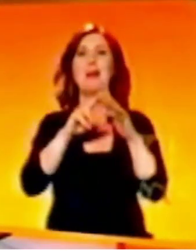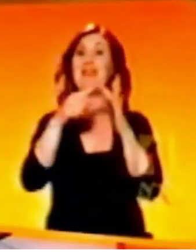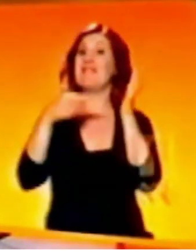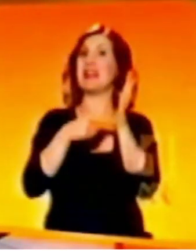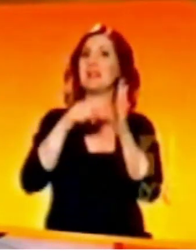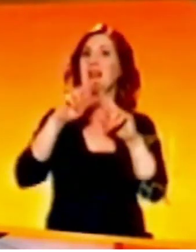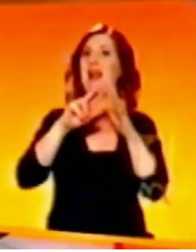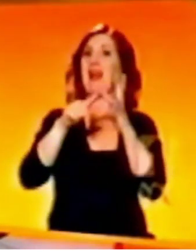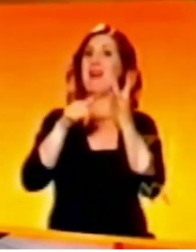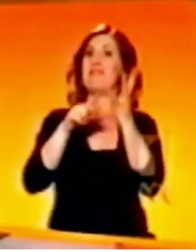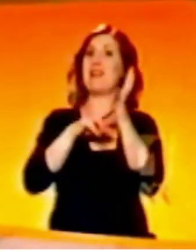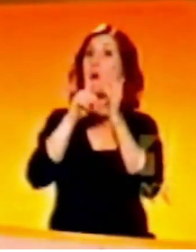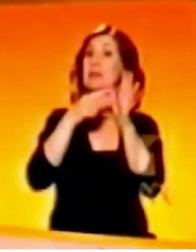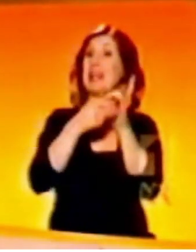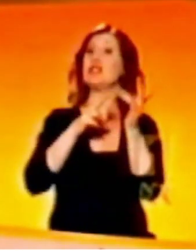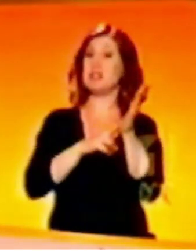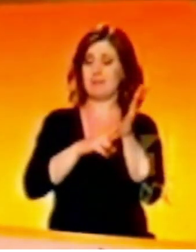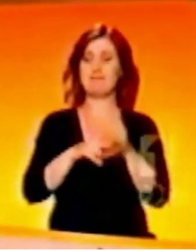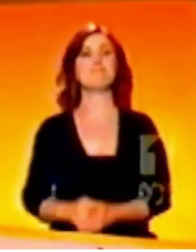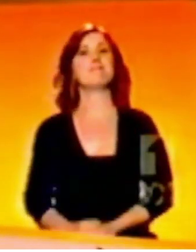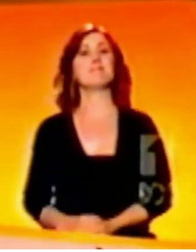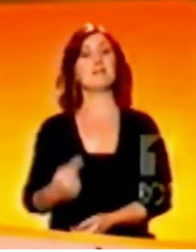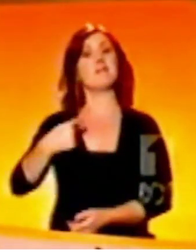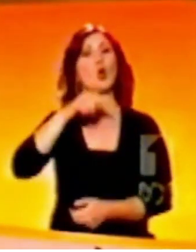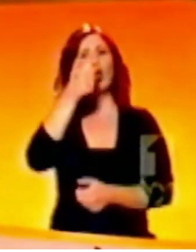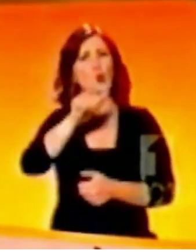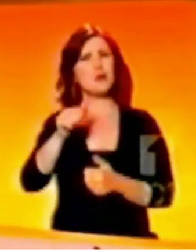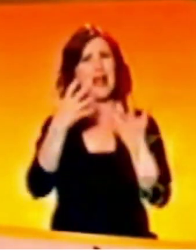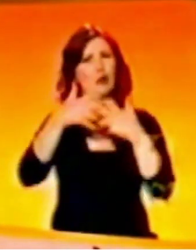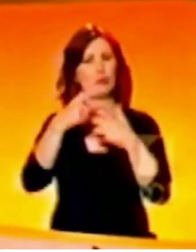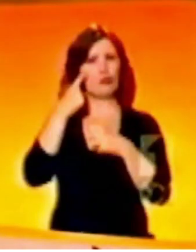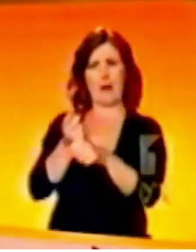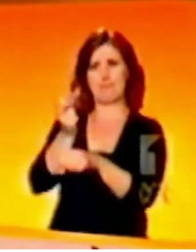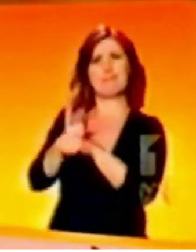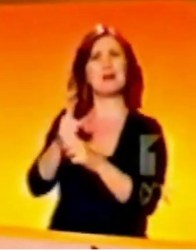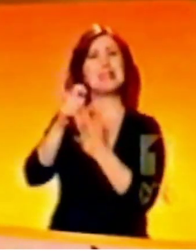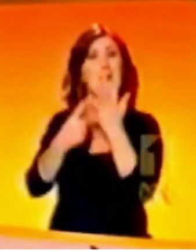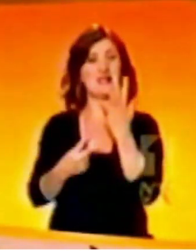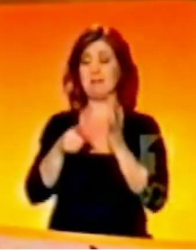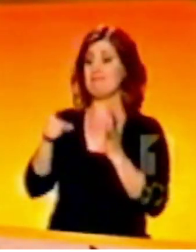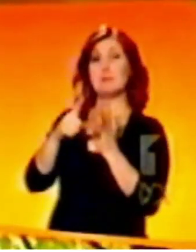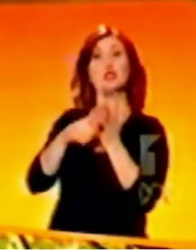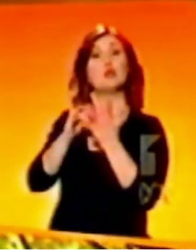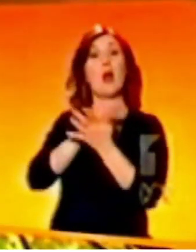and spoke to Darren Lohman. We use engineering to overcome disability. Josiah's dream was to be able to ride a